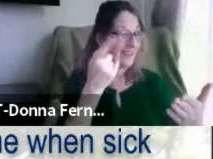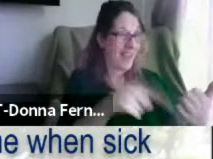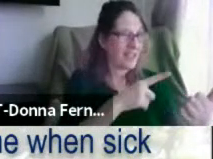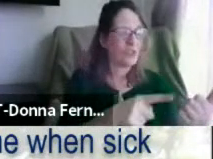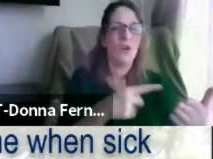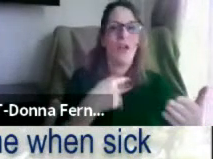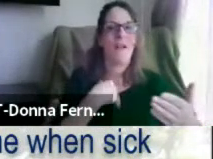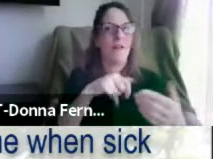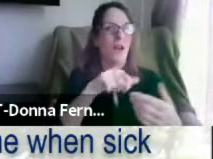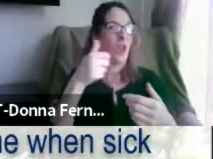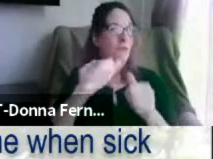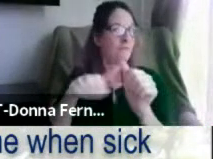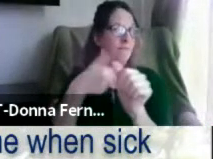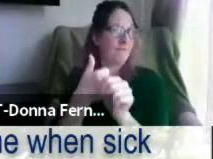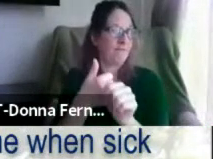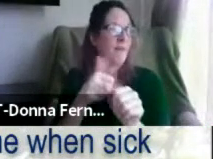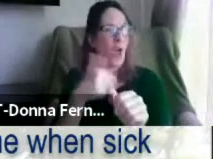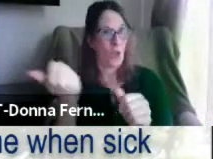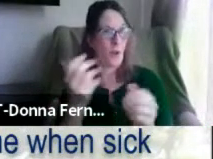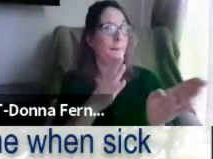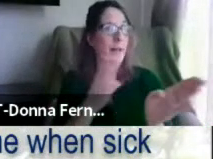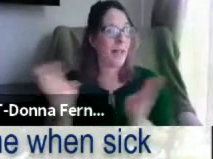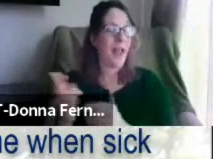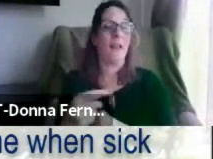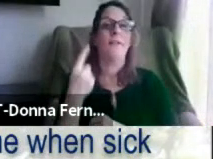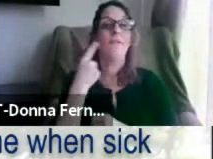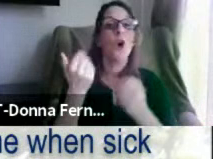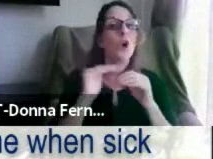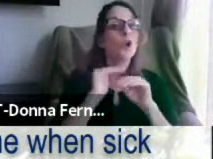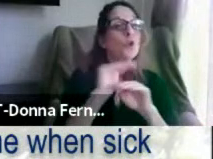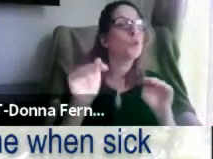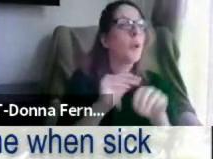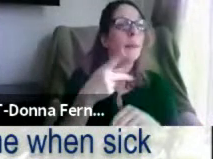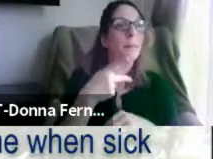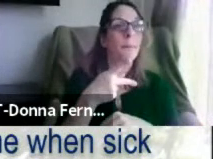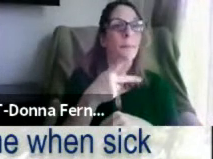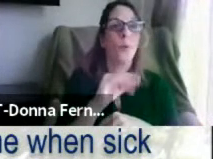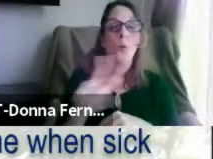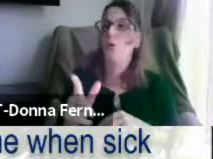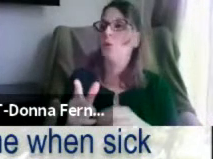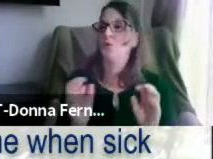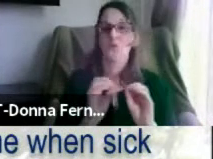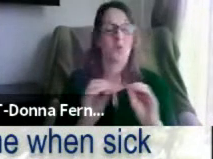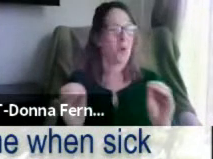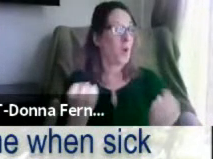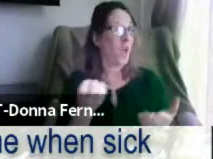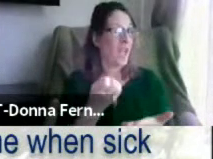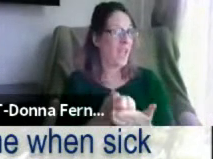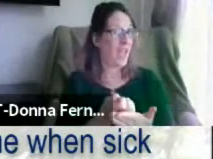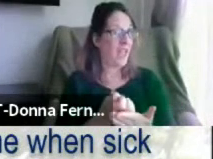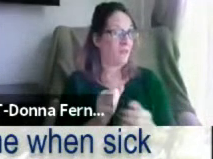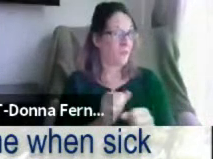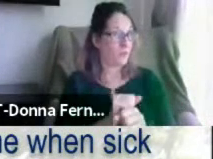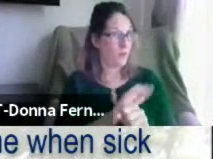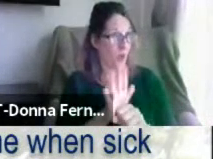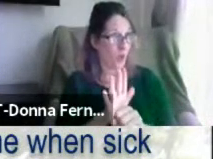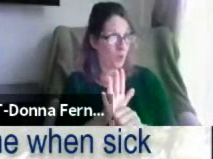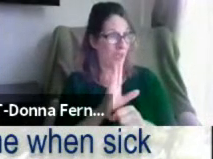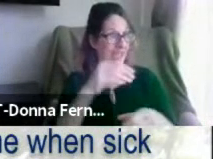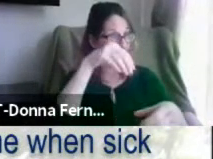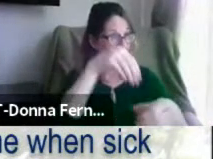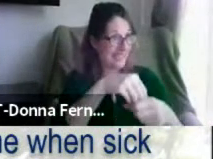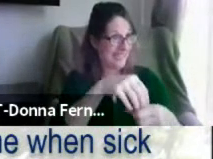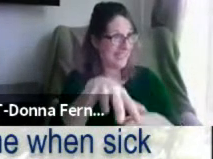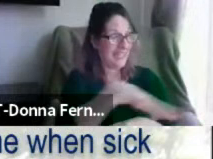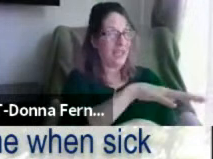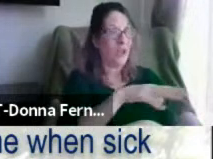that. As far as swimming pools, there is no evidence that suggests that COVID-19 is spread through recreational water,